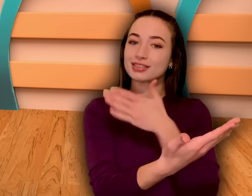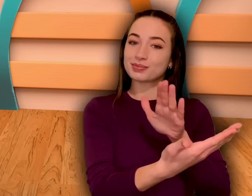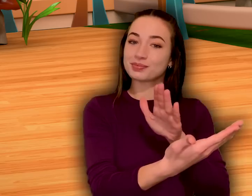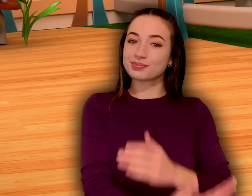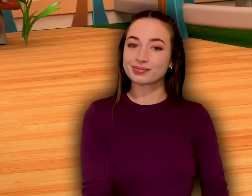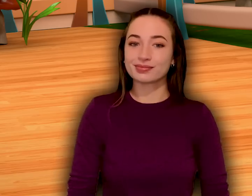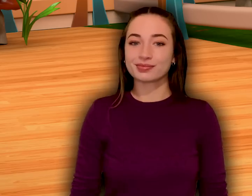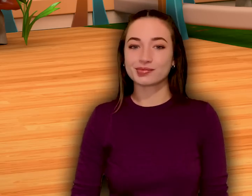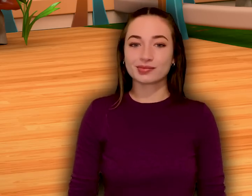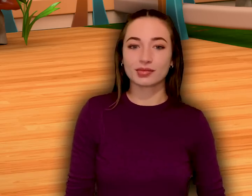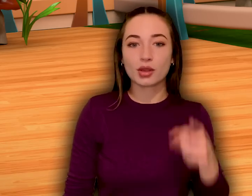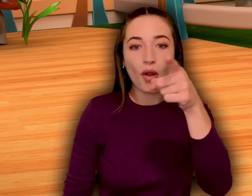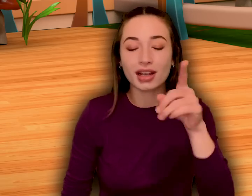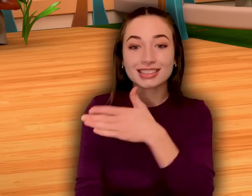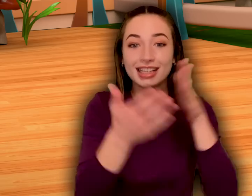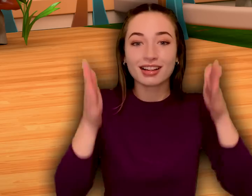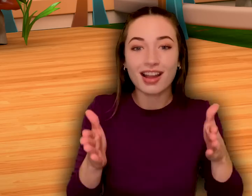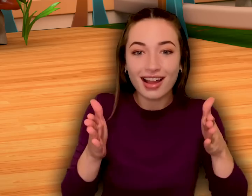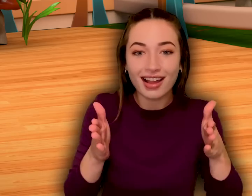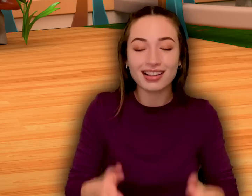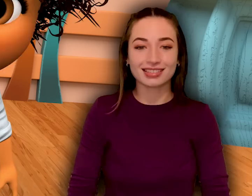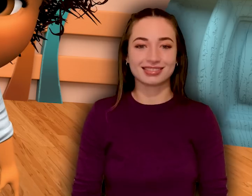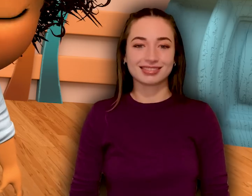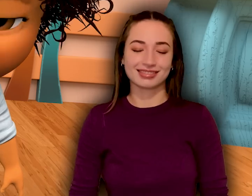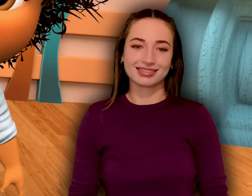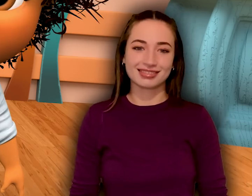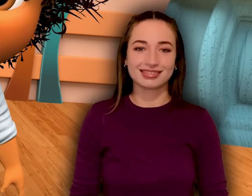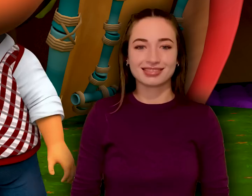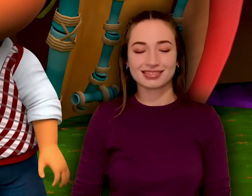record songs you are a